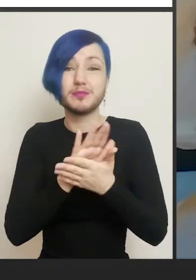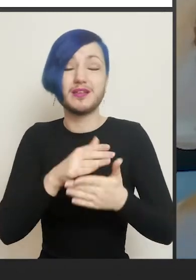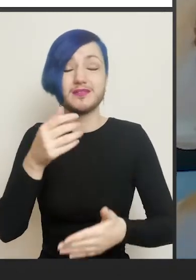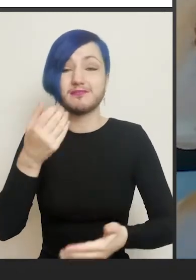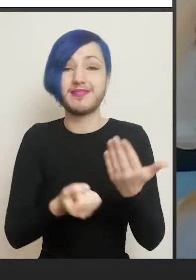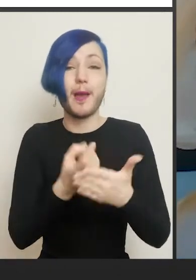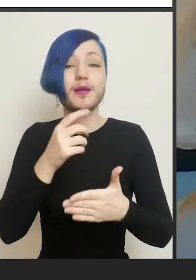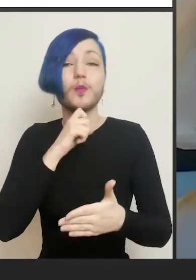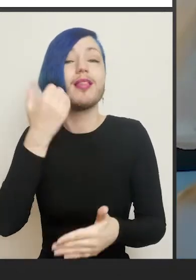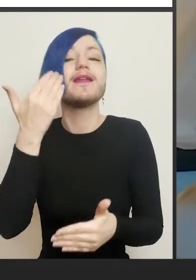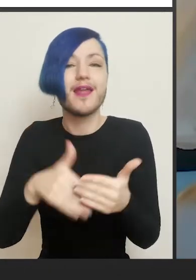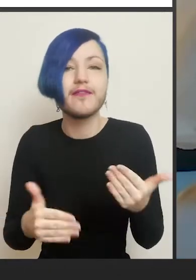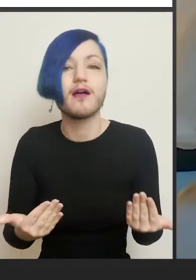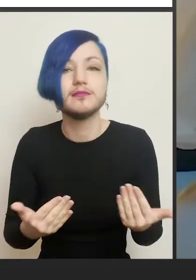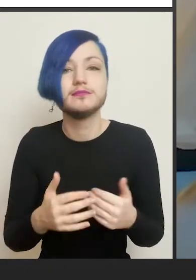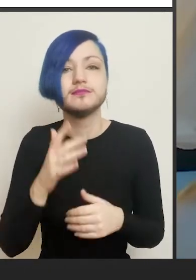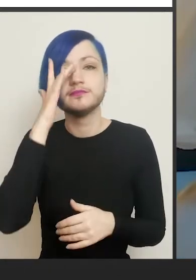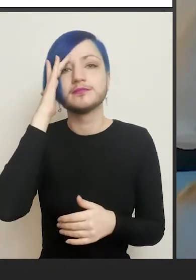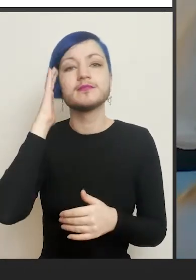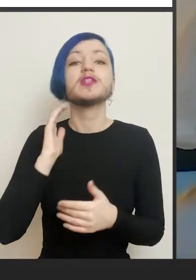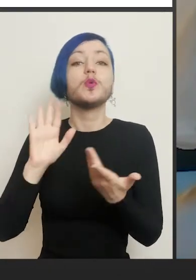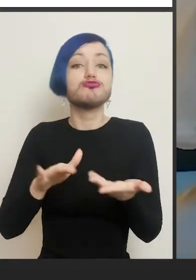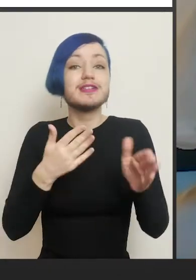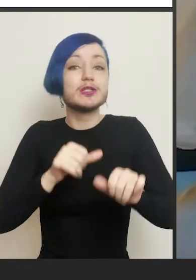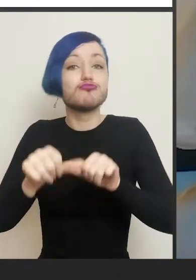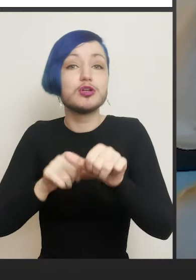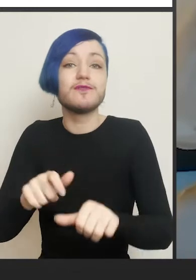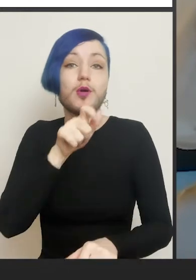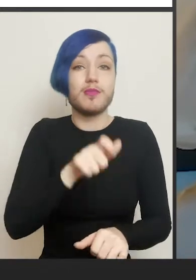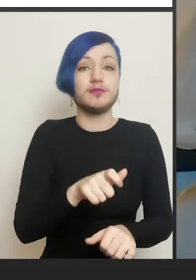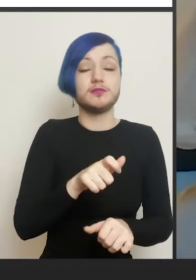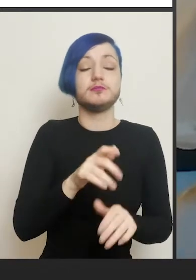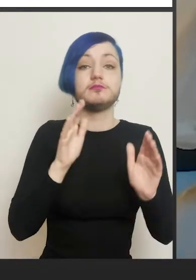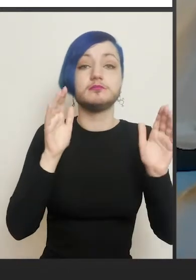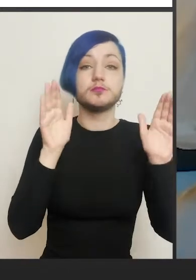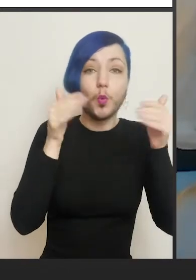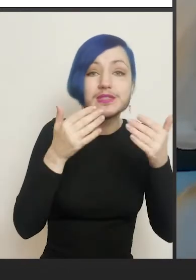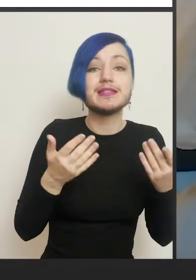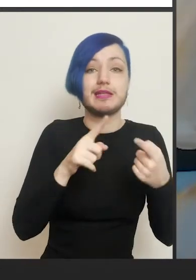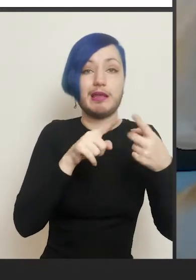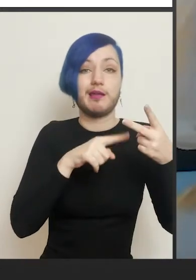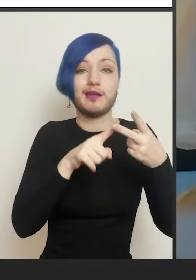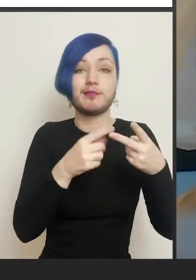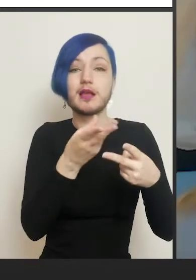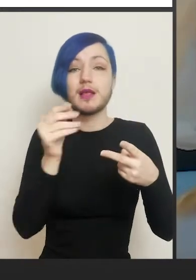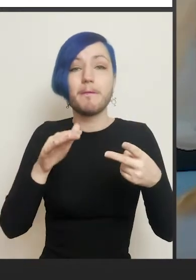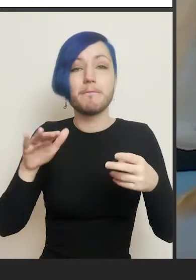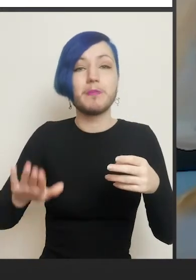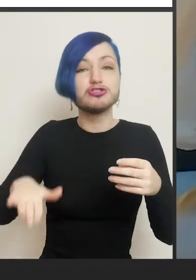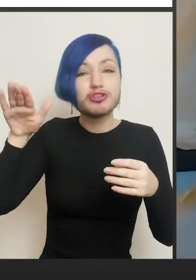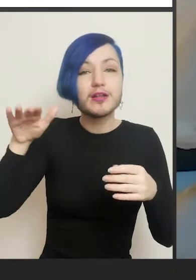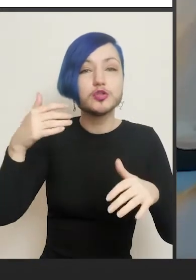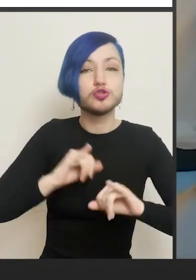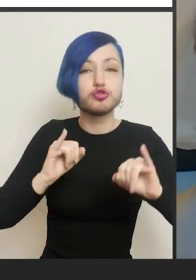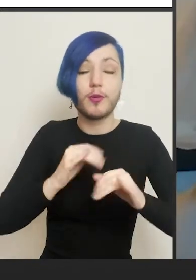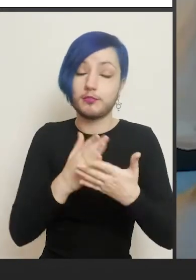happen. It means that a transition process for someone who is autistic and has some childhood